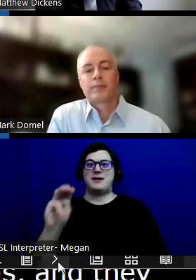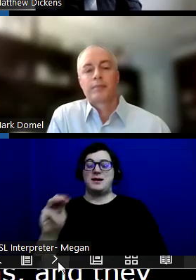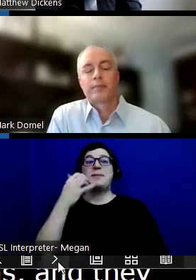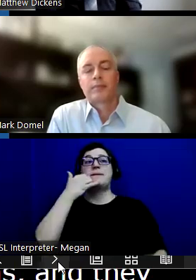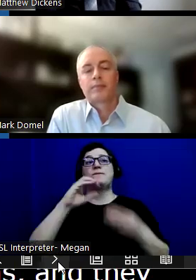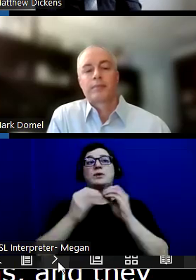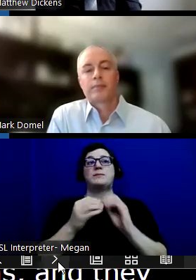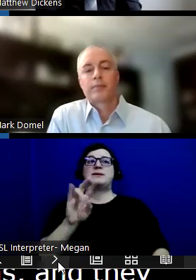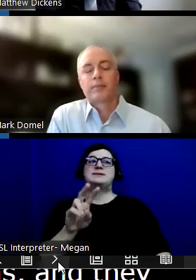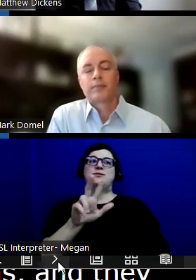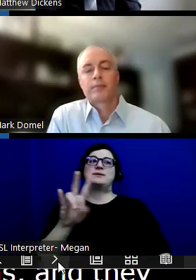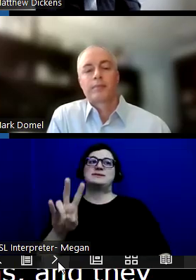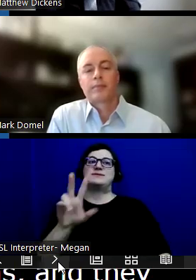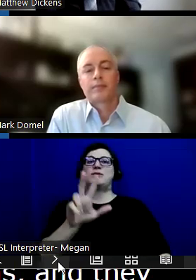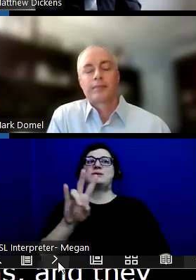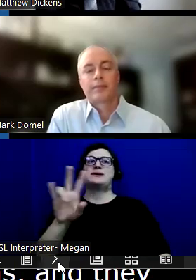737-379-2362.